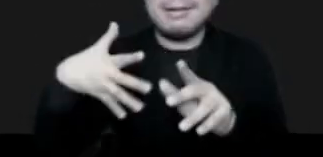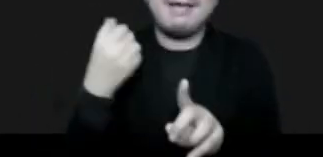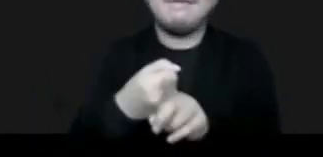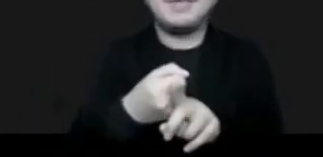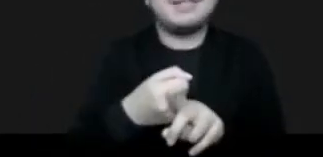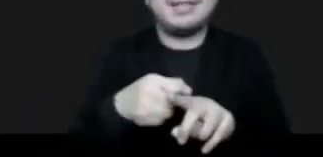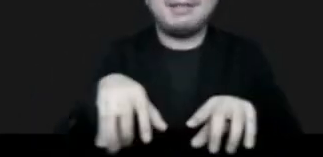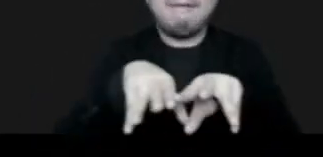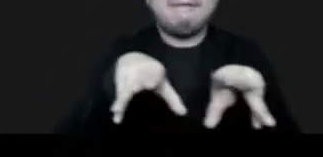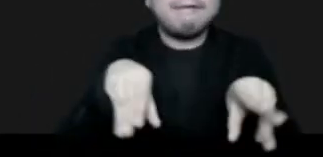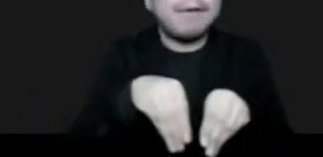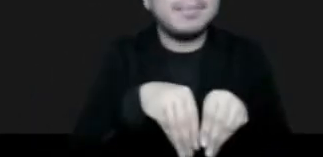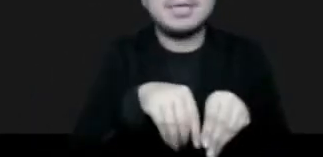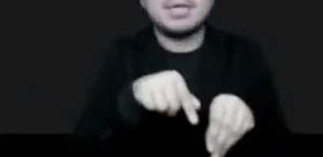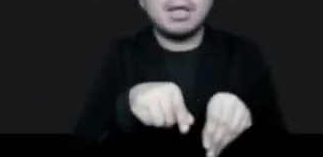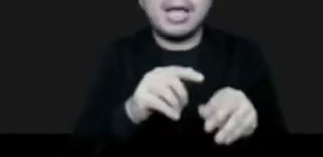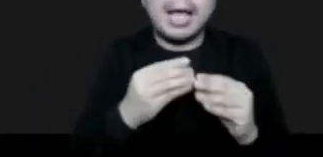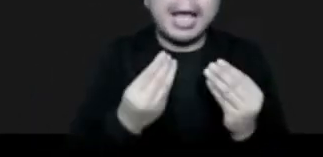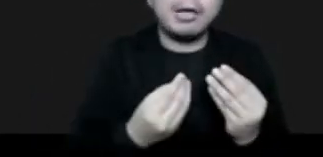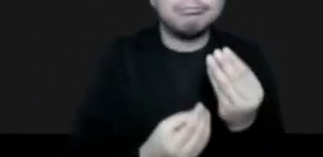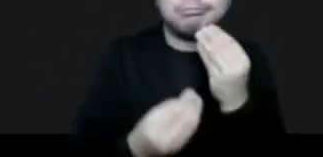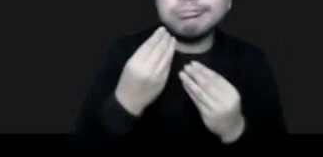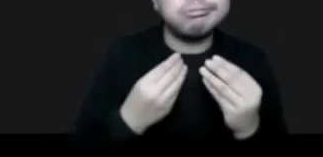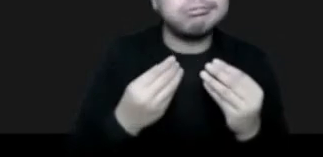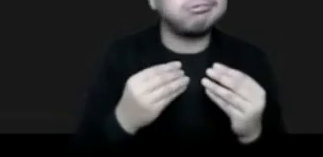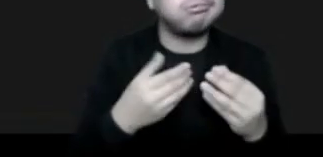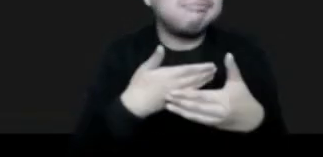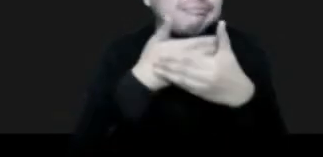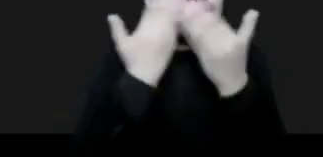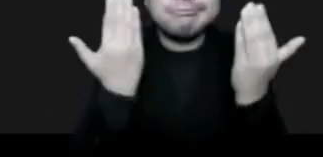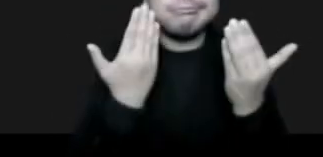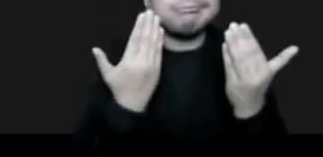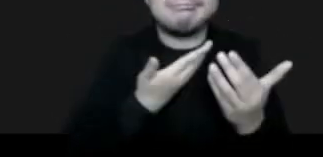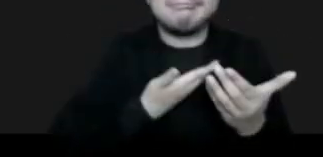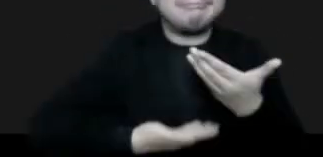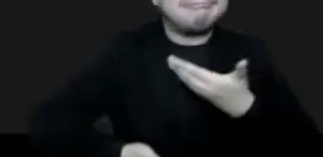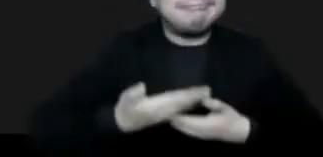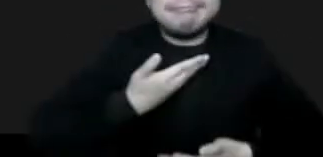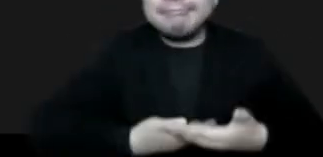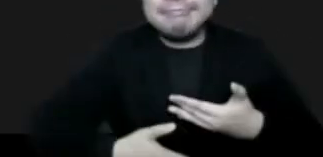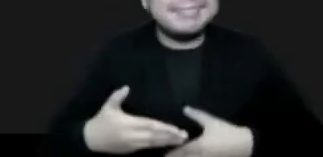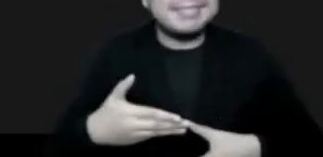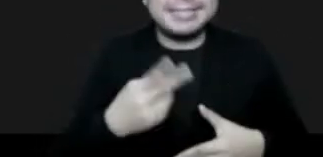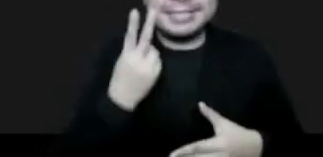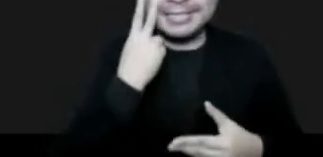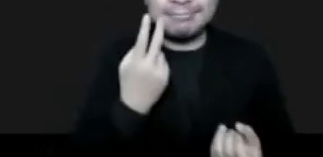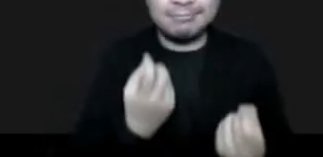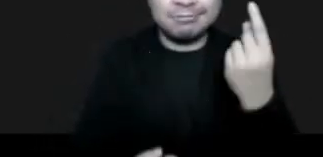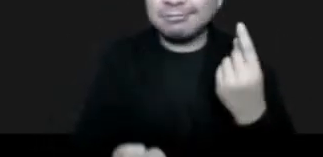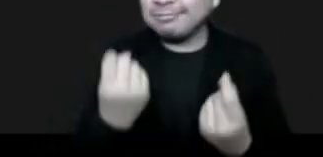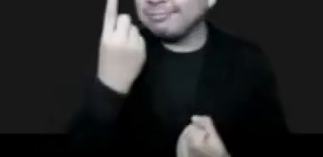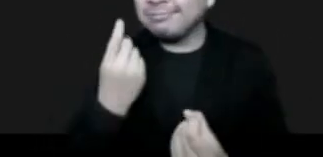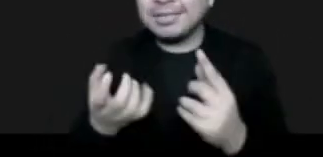famine-related emergency as well. On top of all these atrocities and events that are beyond